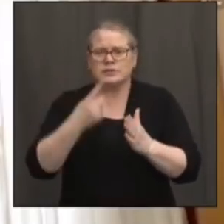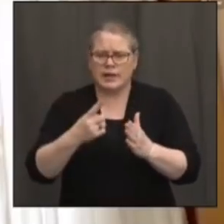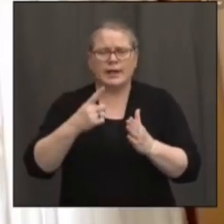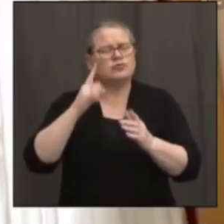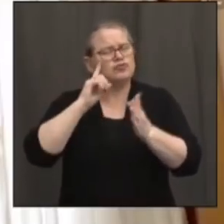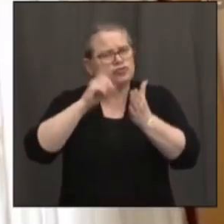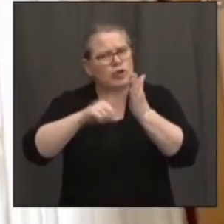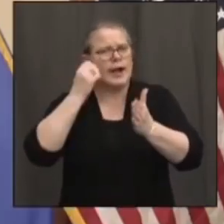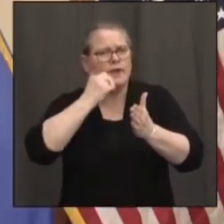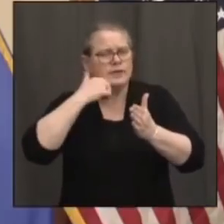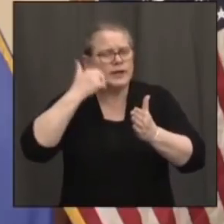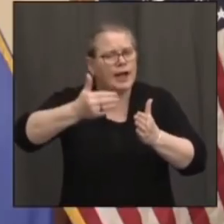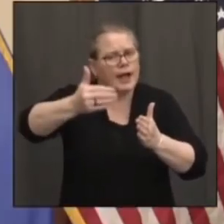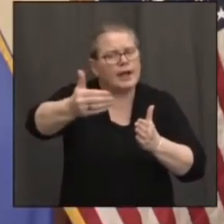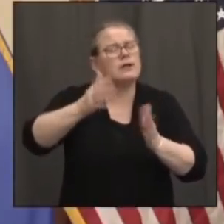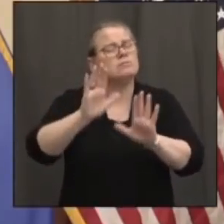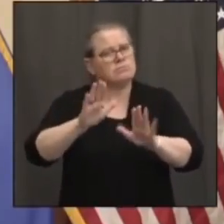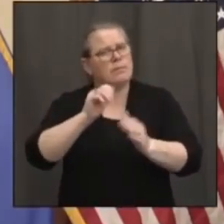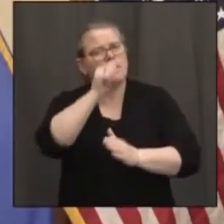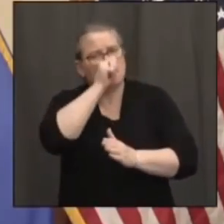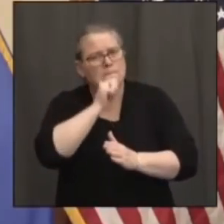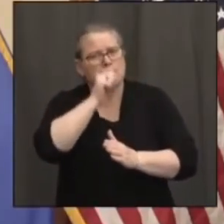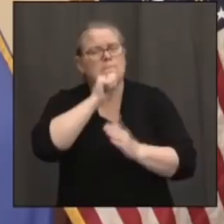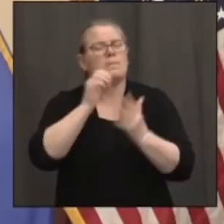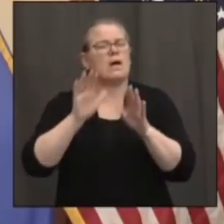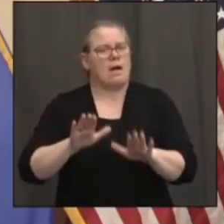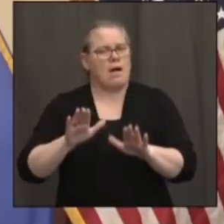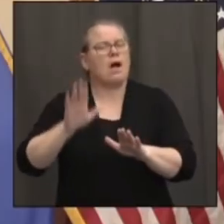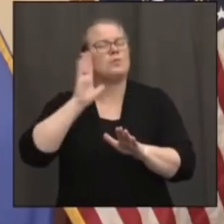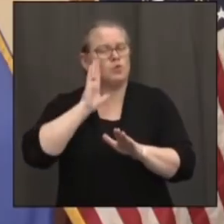several weeks. Thank you.